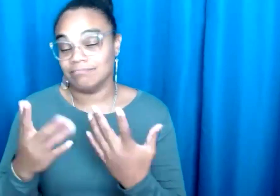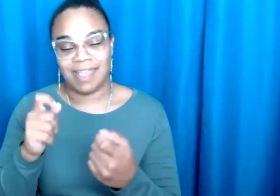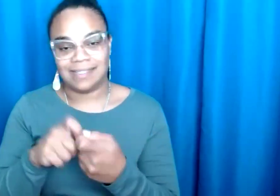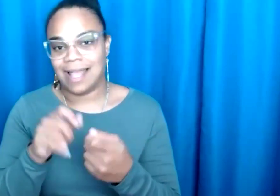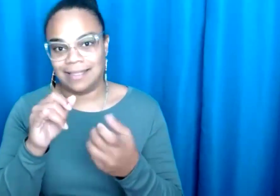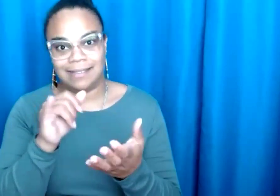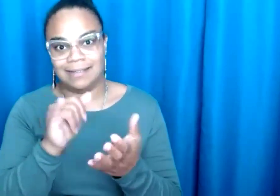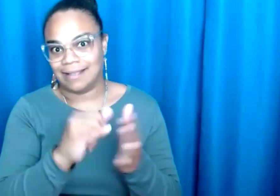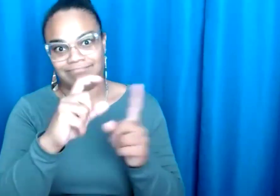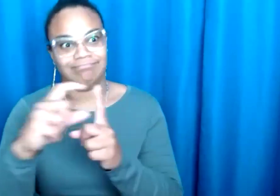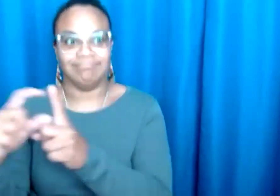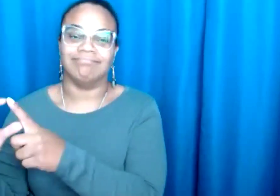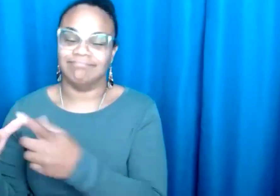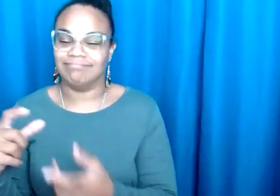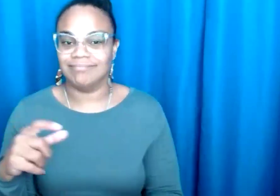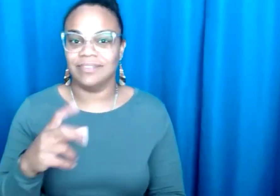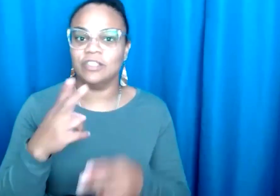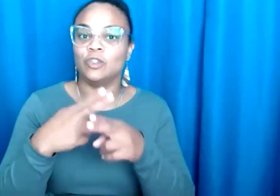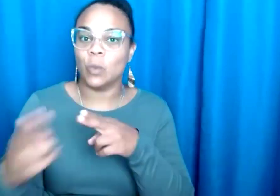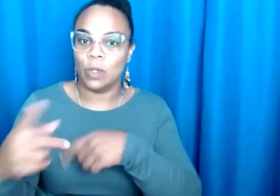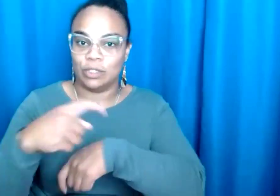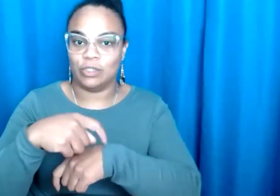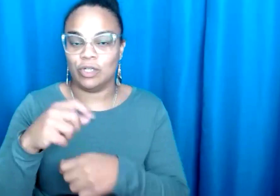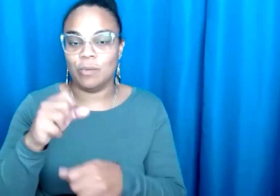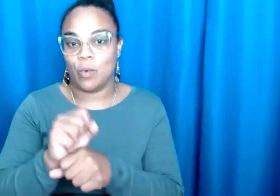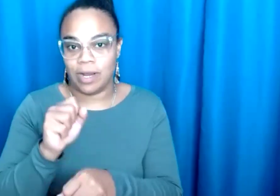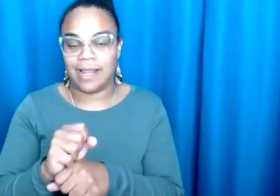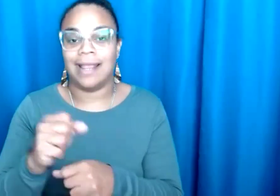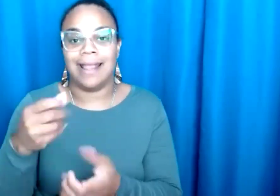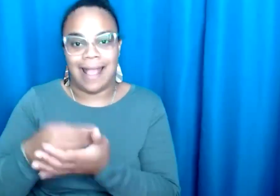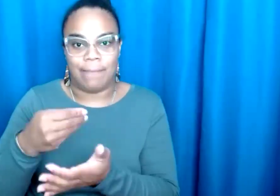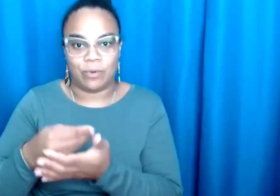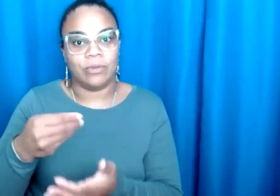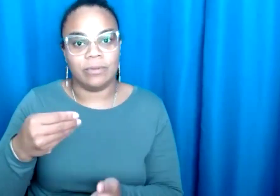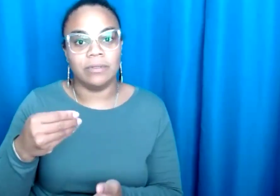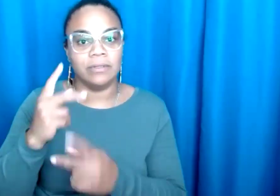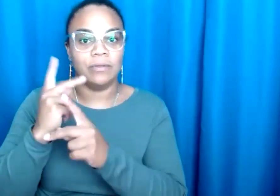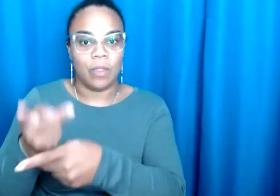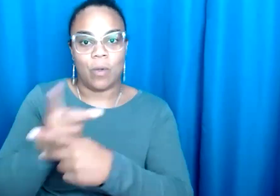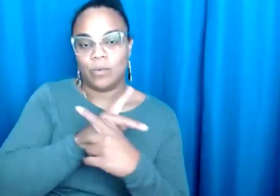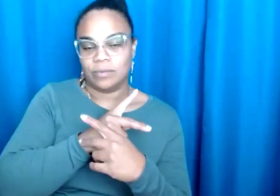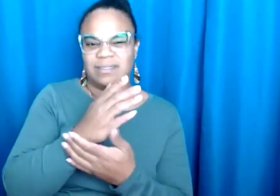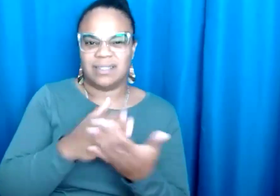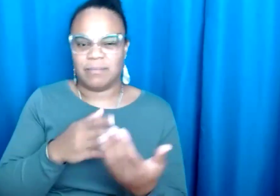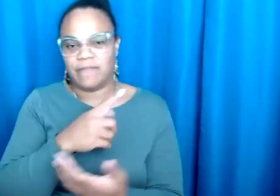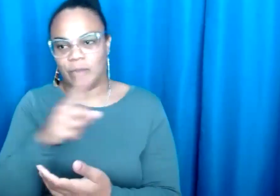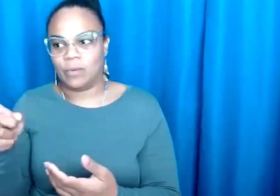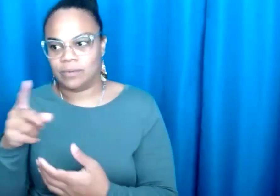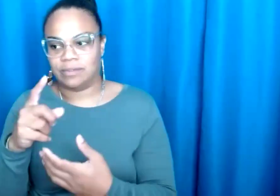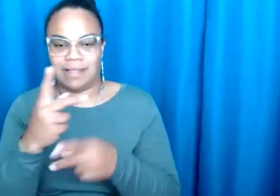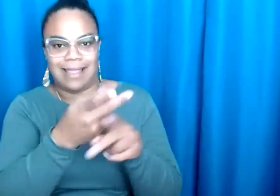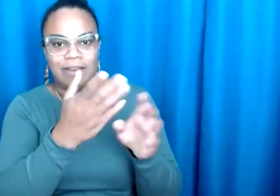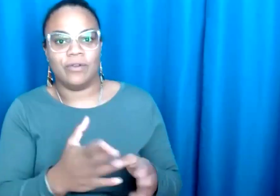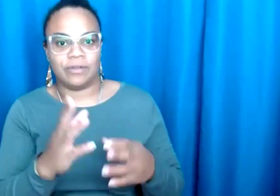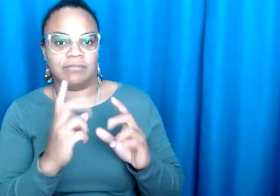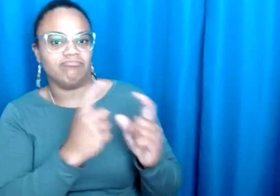in the name, right? And these are short-term working capital loans that some of our participating lenders use for small business exporters.